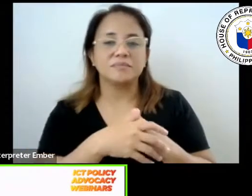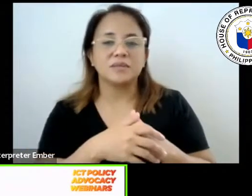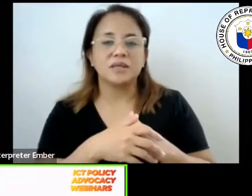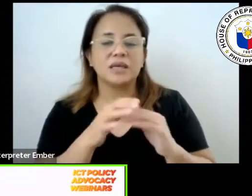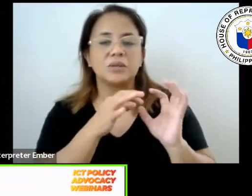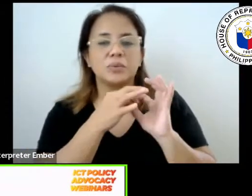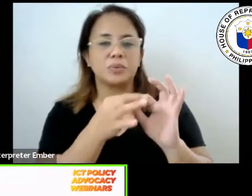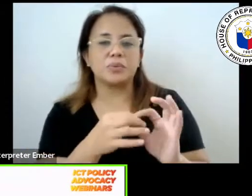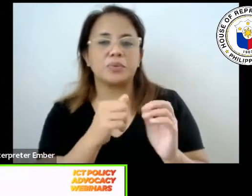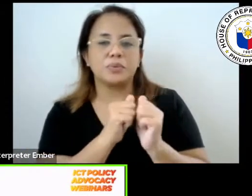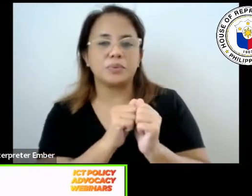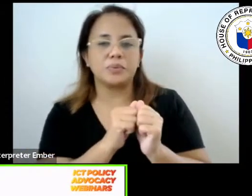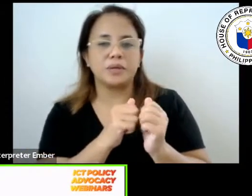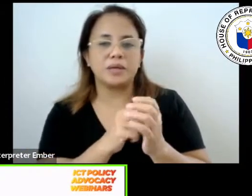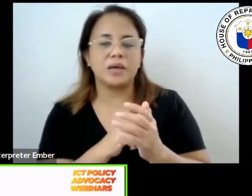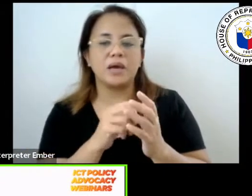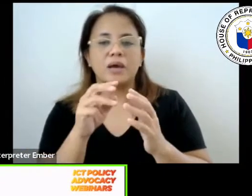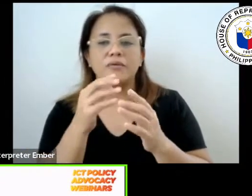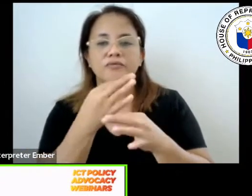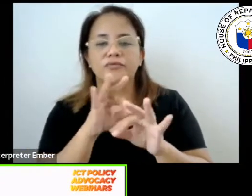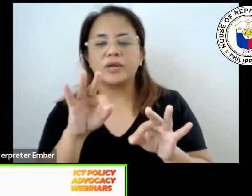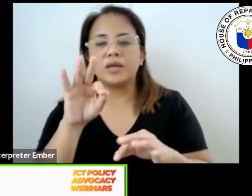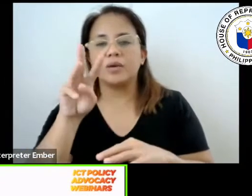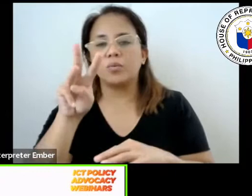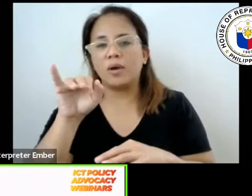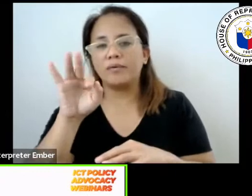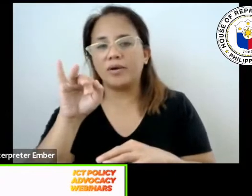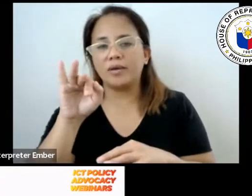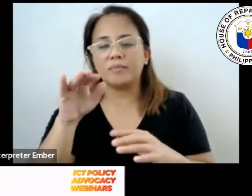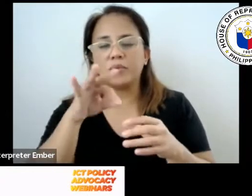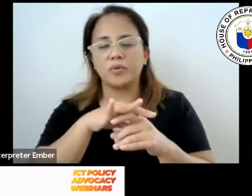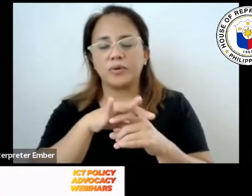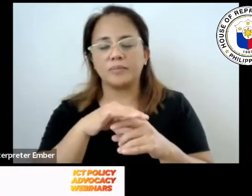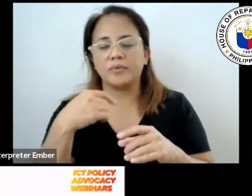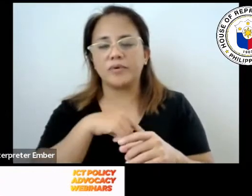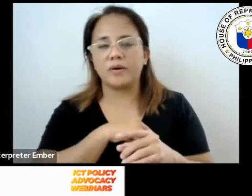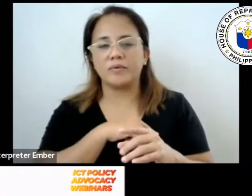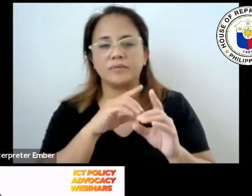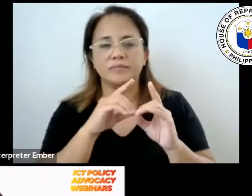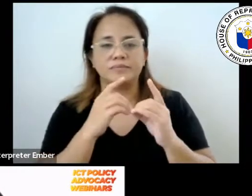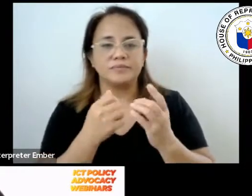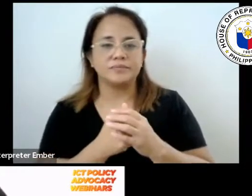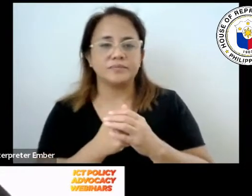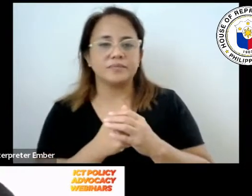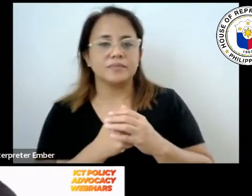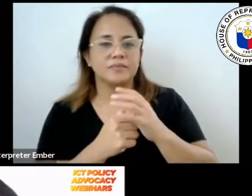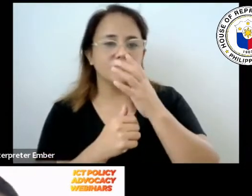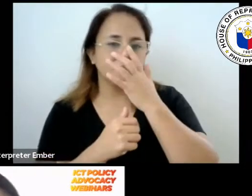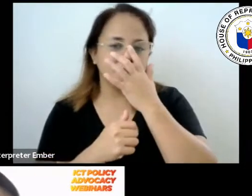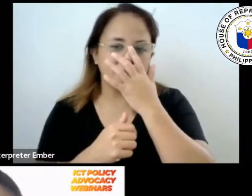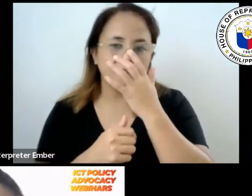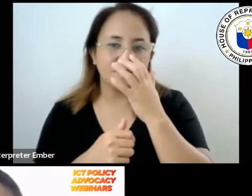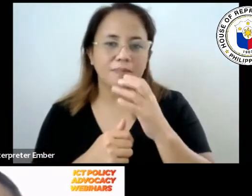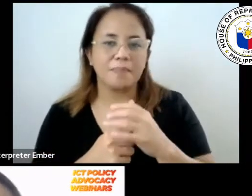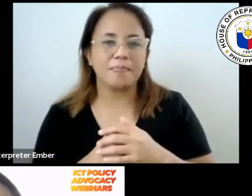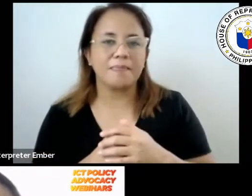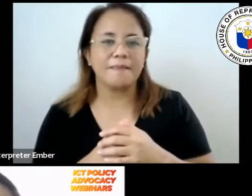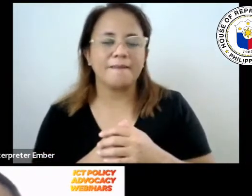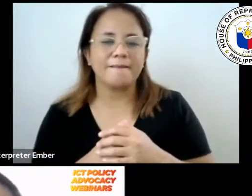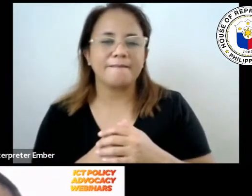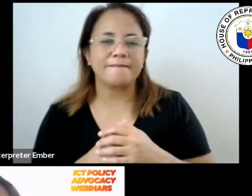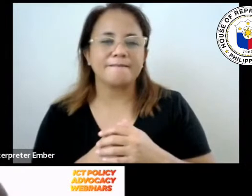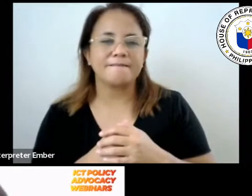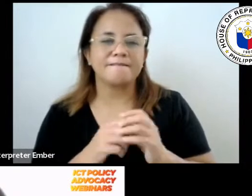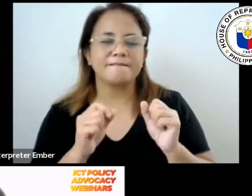in relation to the free Wi-Fi program of our department. Ma'am Justine, pareho naman kayo na sa executive